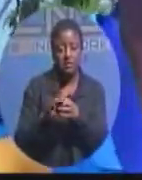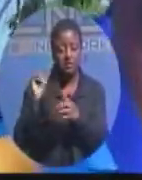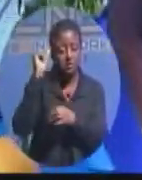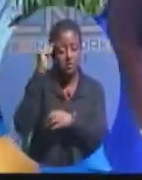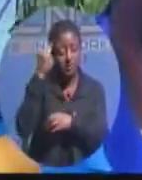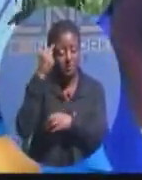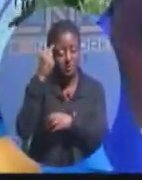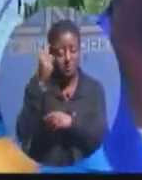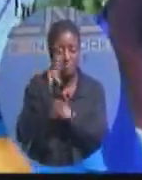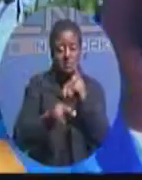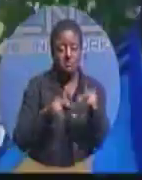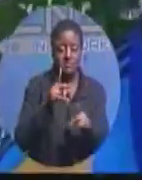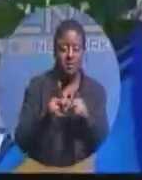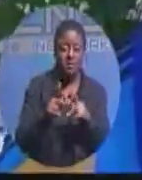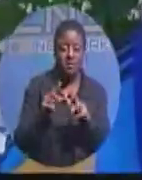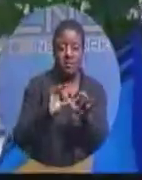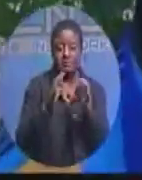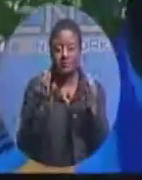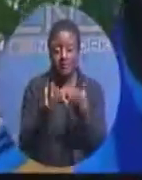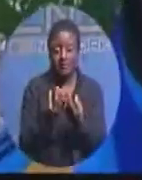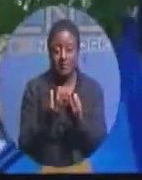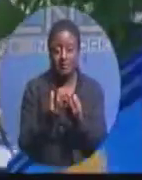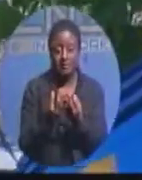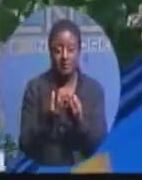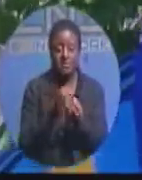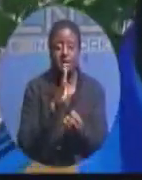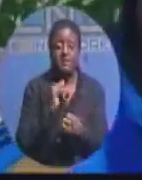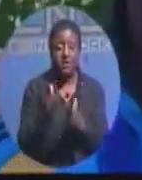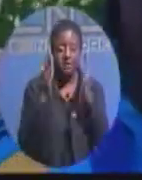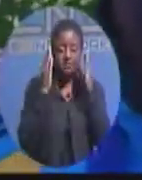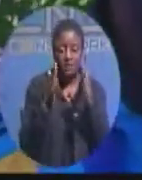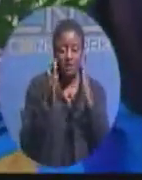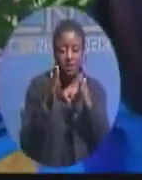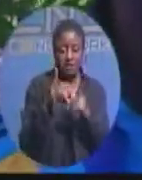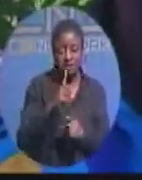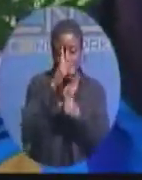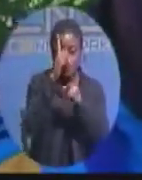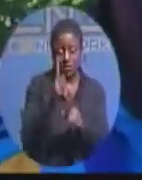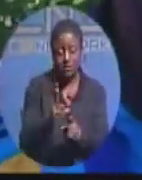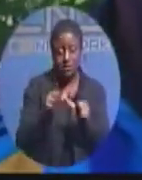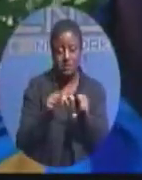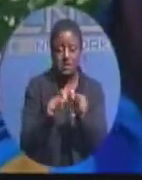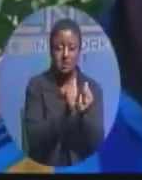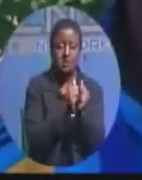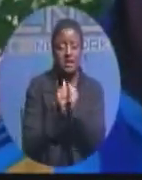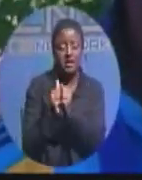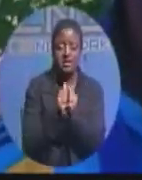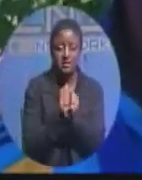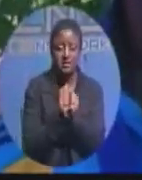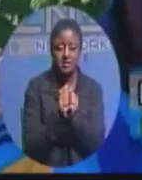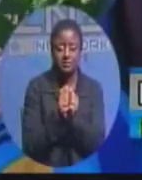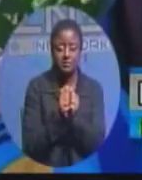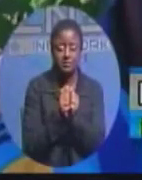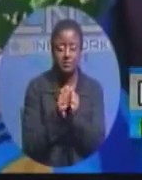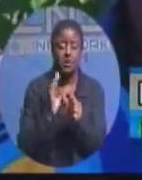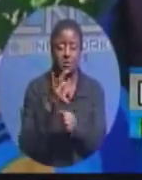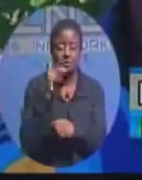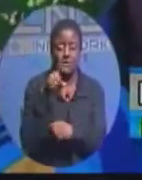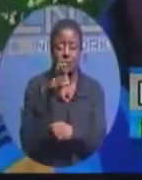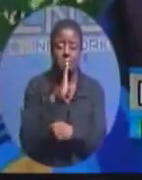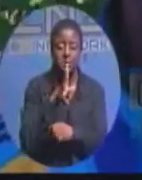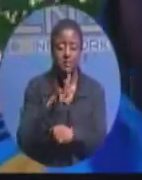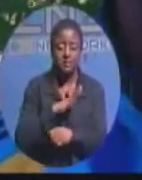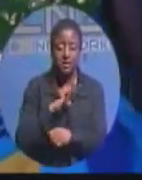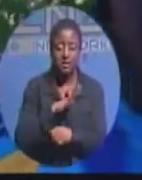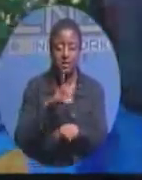it as far as possible. Just being focused and determined, staying together as a unit, playing off each other's strengths, we should be fine as a team.